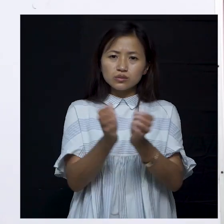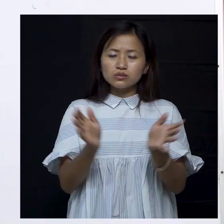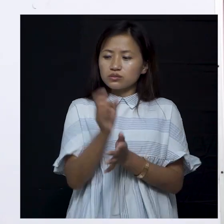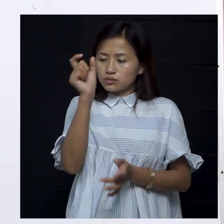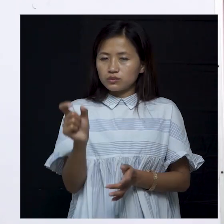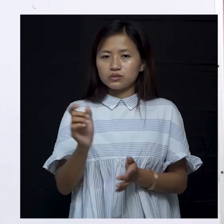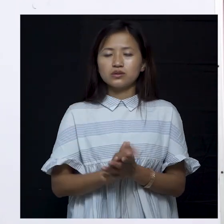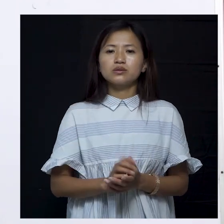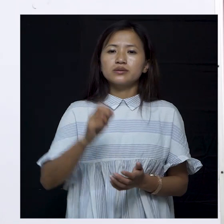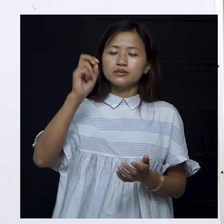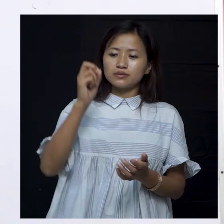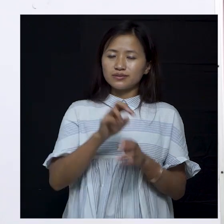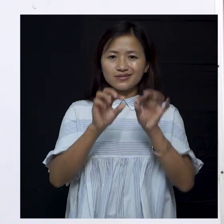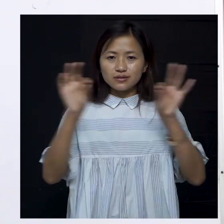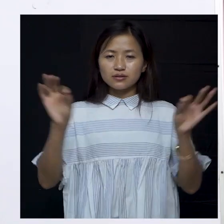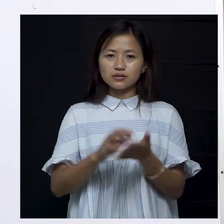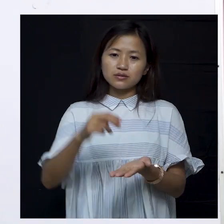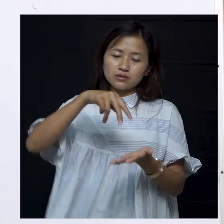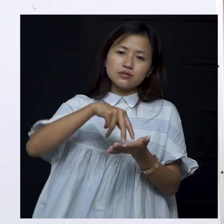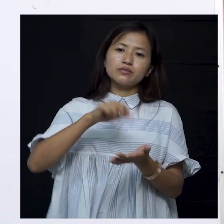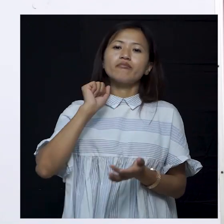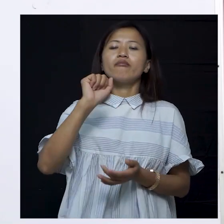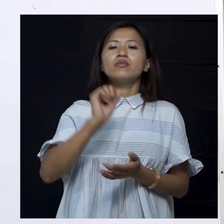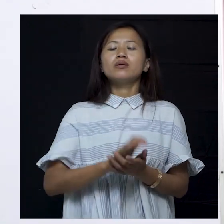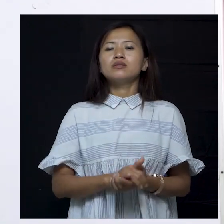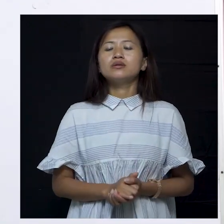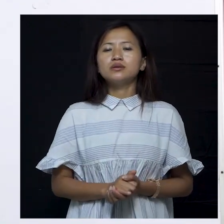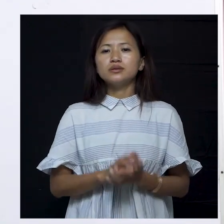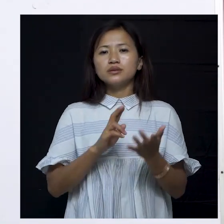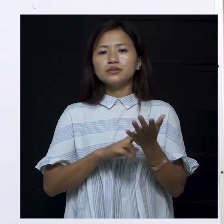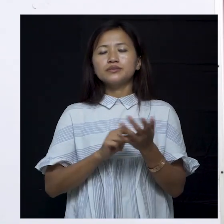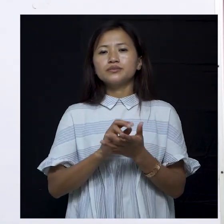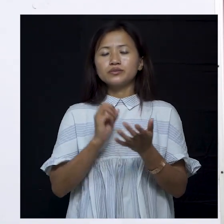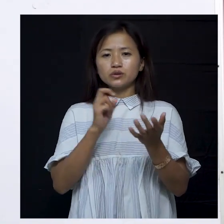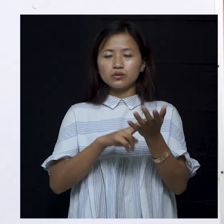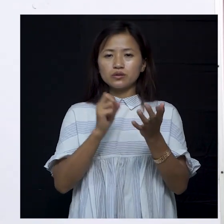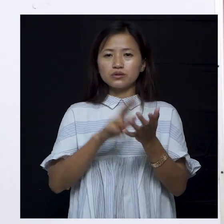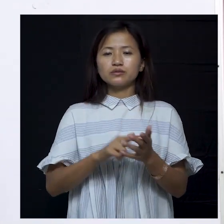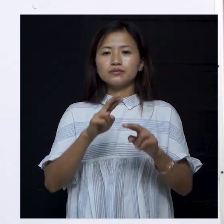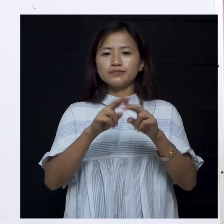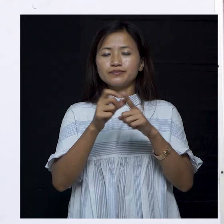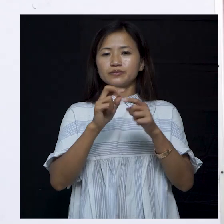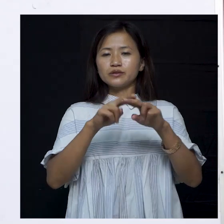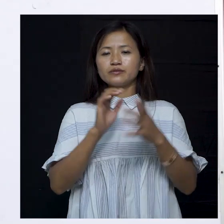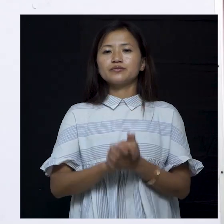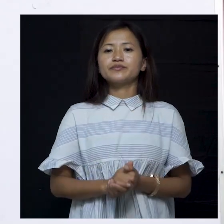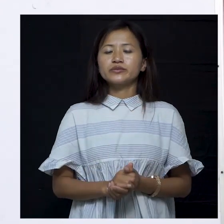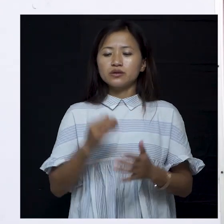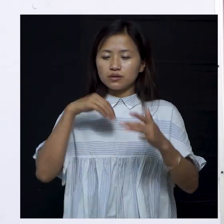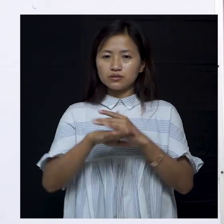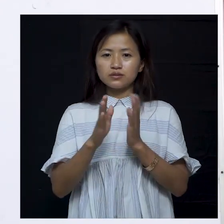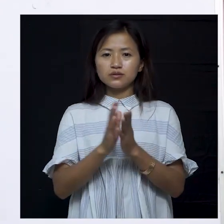stand on its own, right? And so that is why it is called as non-defining clause. I'll give you one example under the